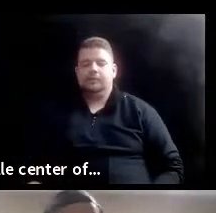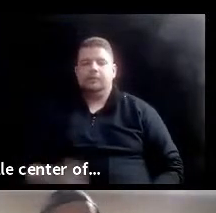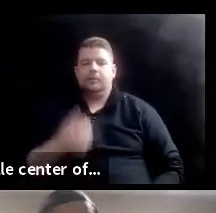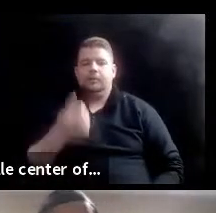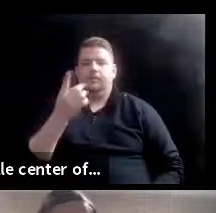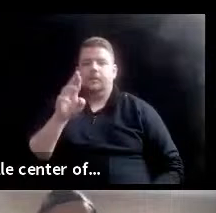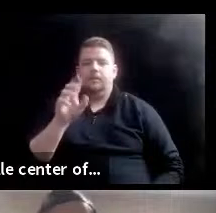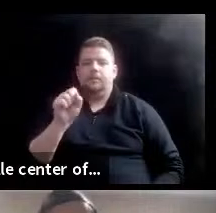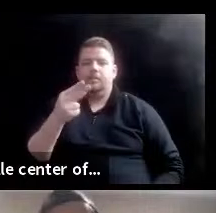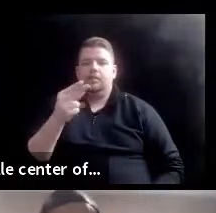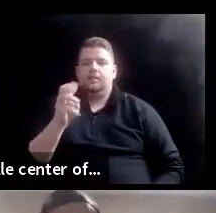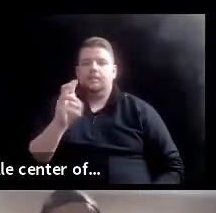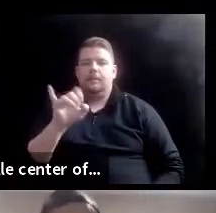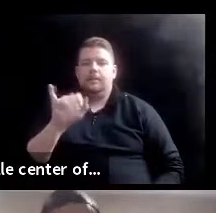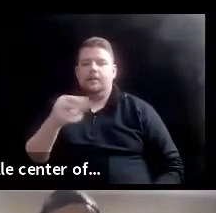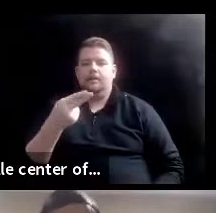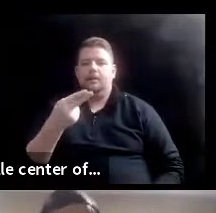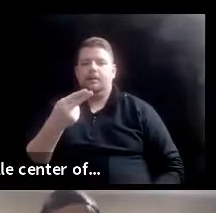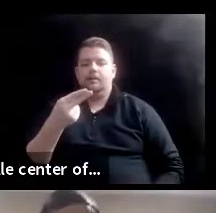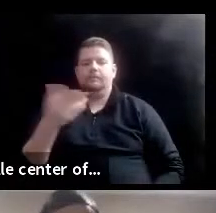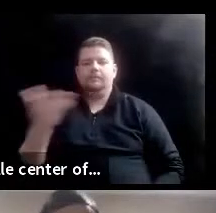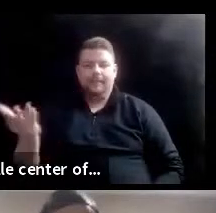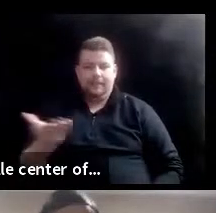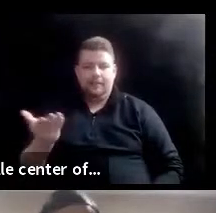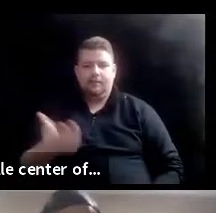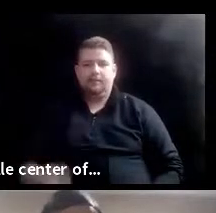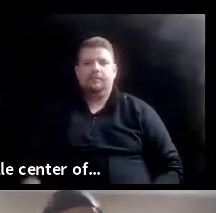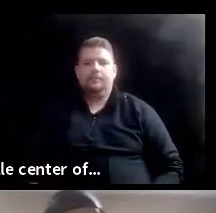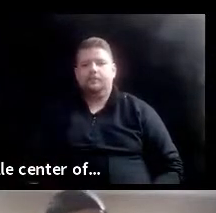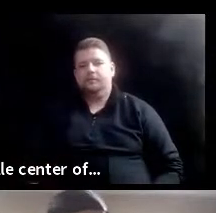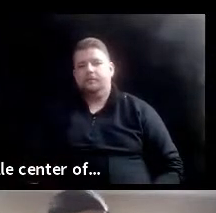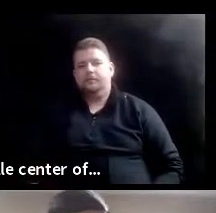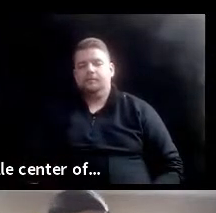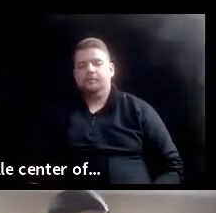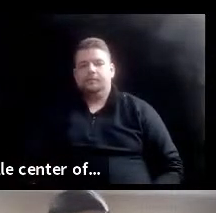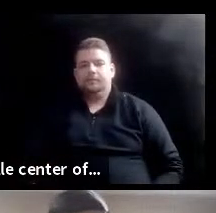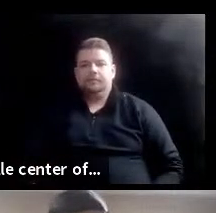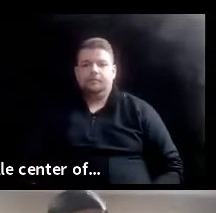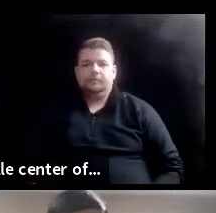Dr. Shamia? Here.